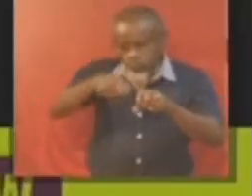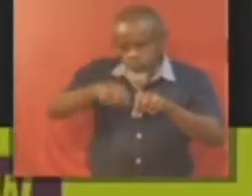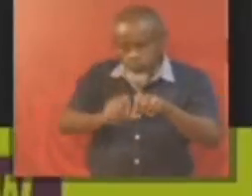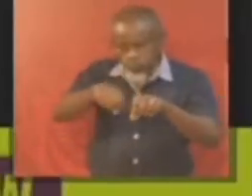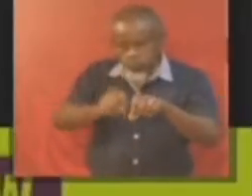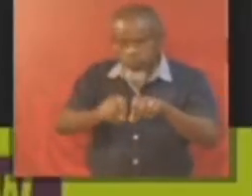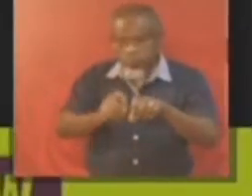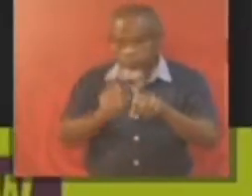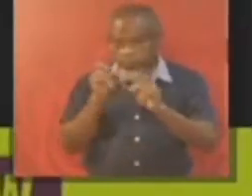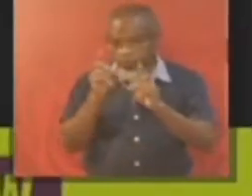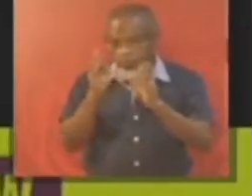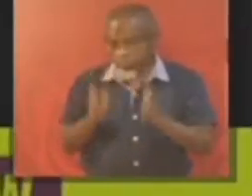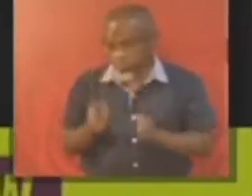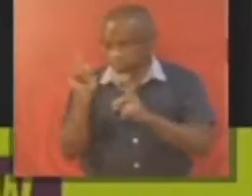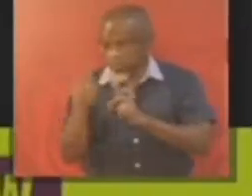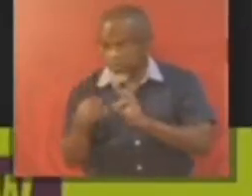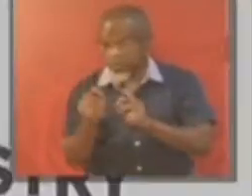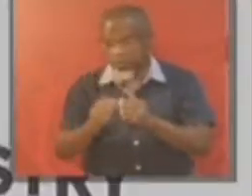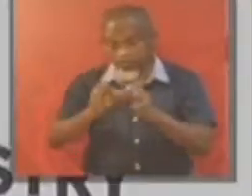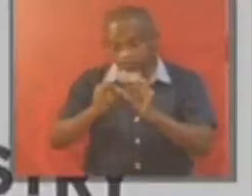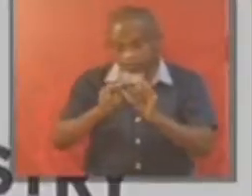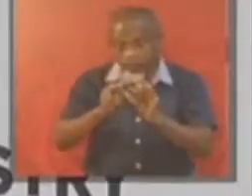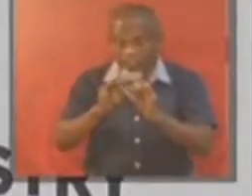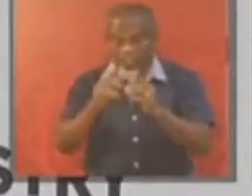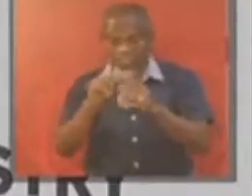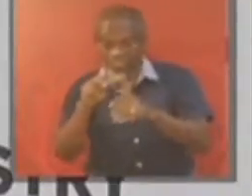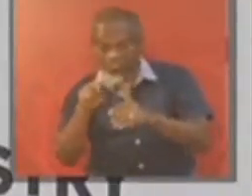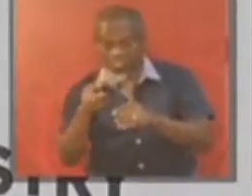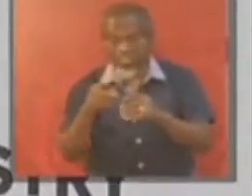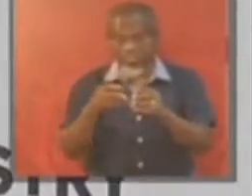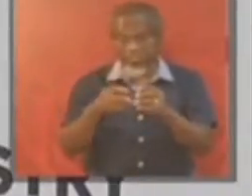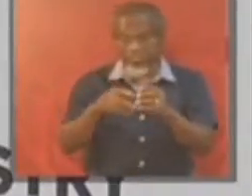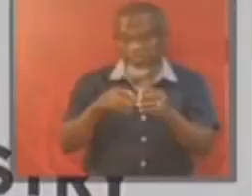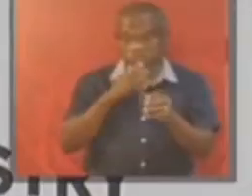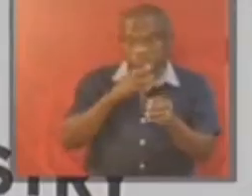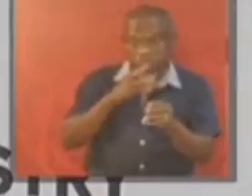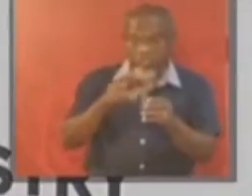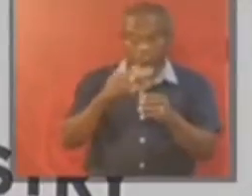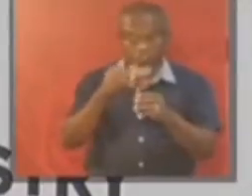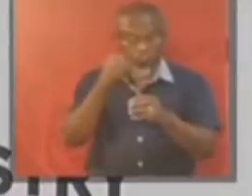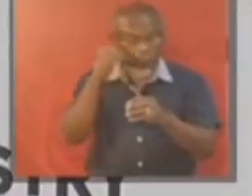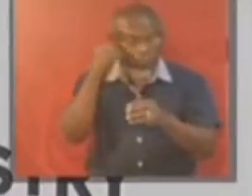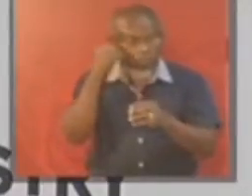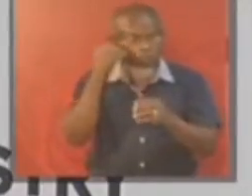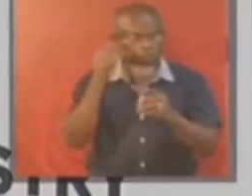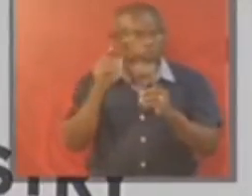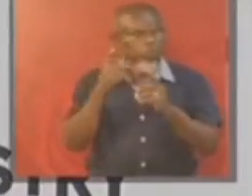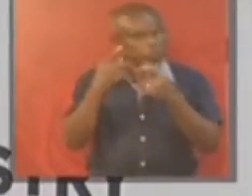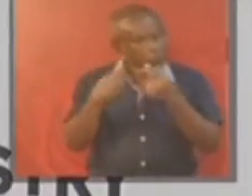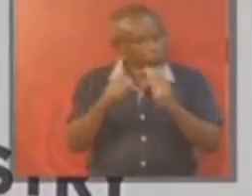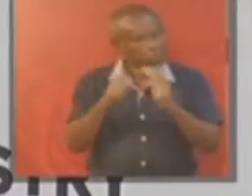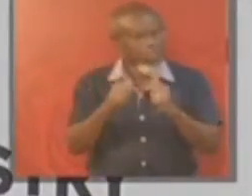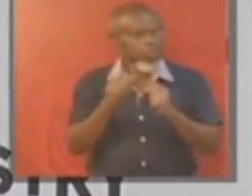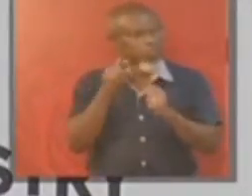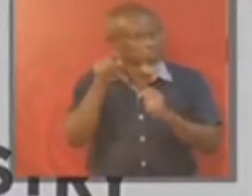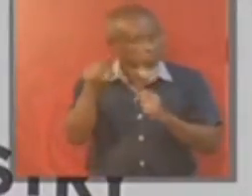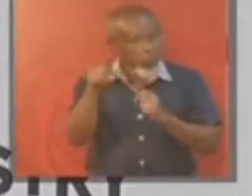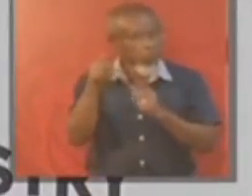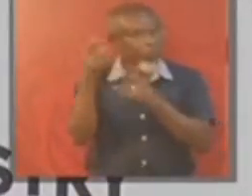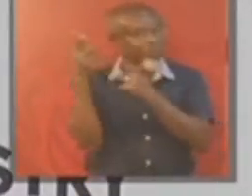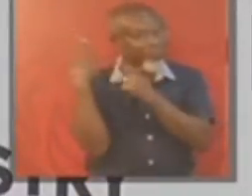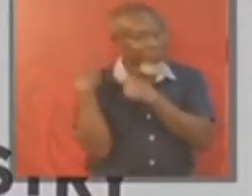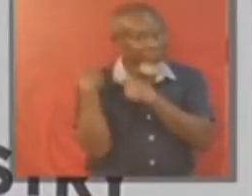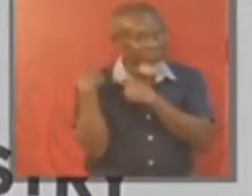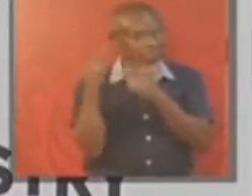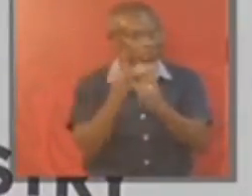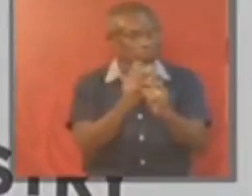wanting to look at the tap to see what's the issue. Ensure physical distancing. So keep on keeping your distance. Next